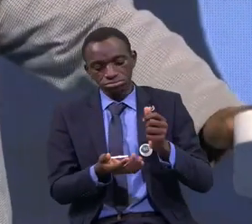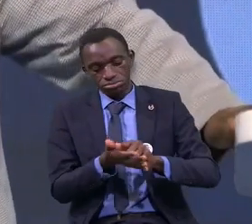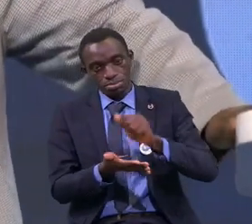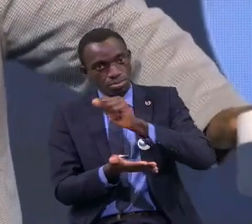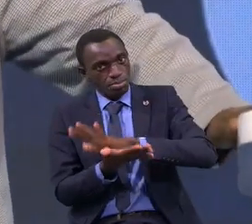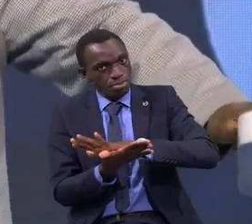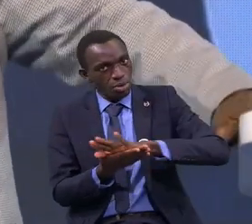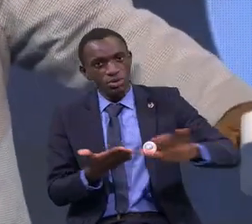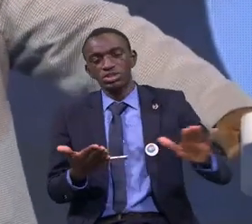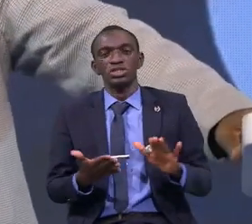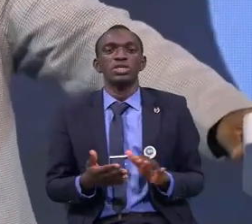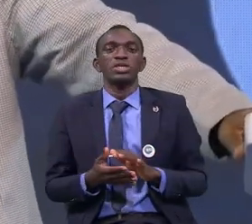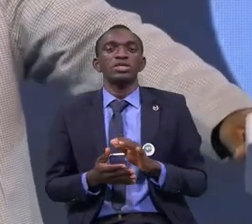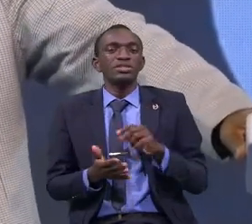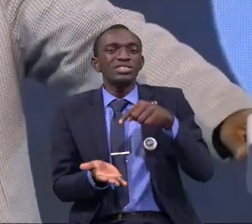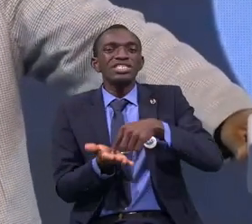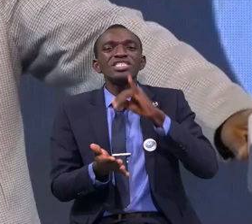This is supernatural.